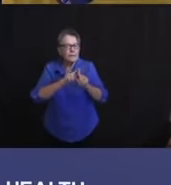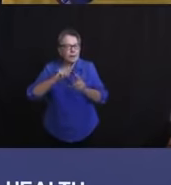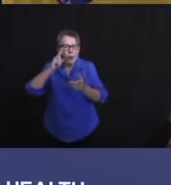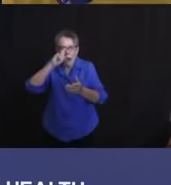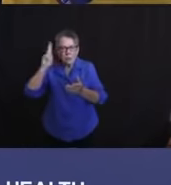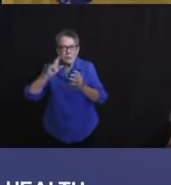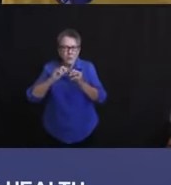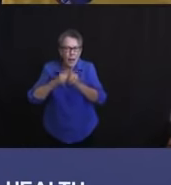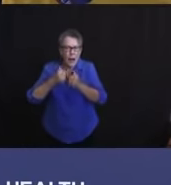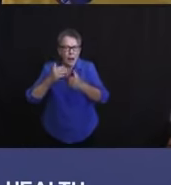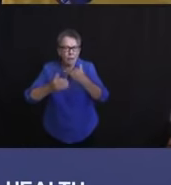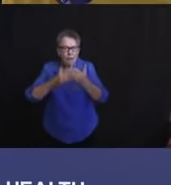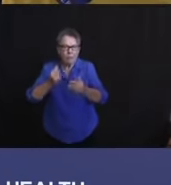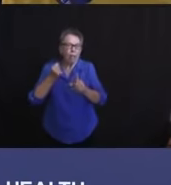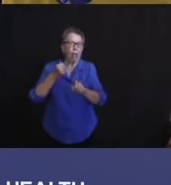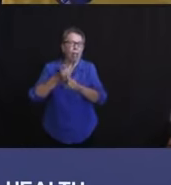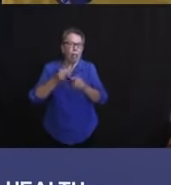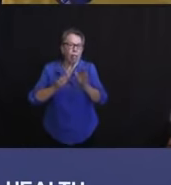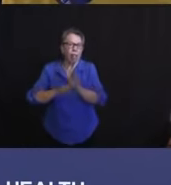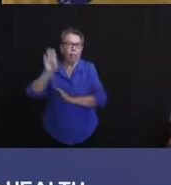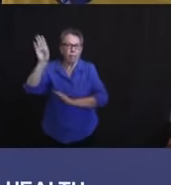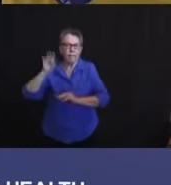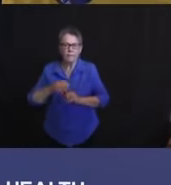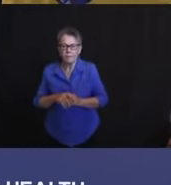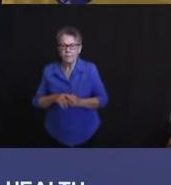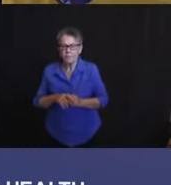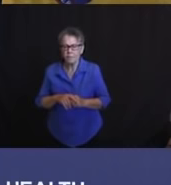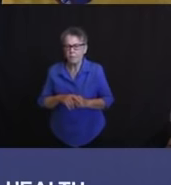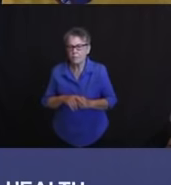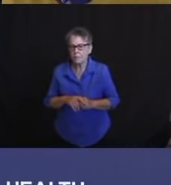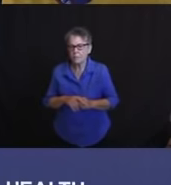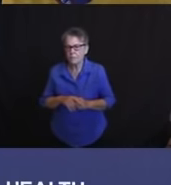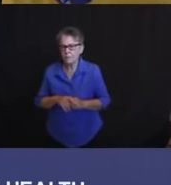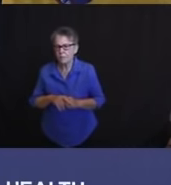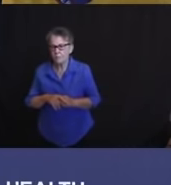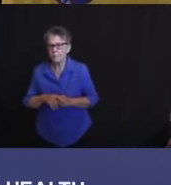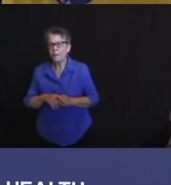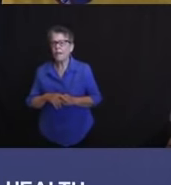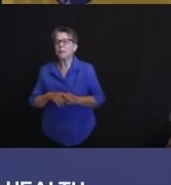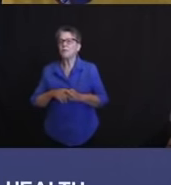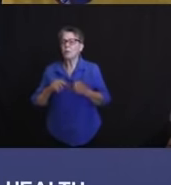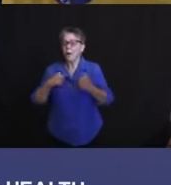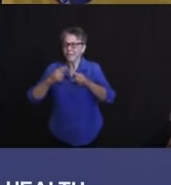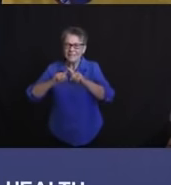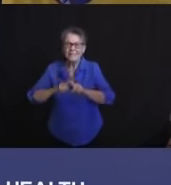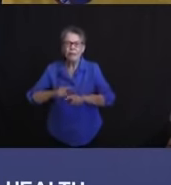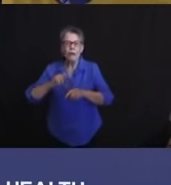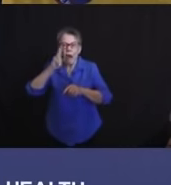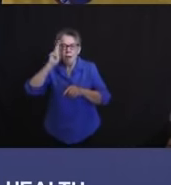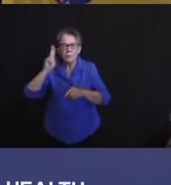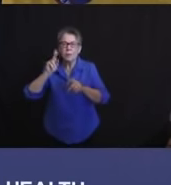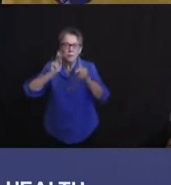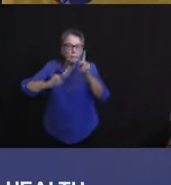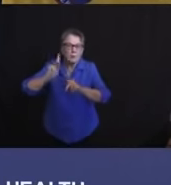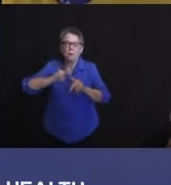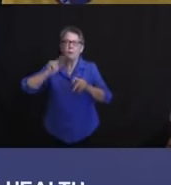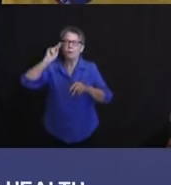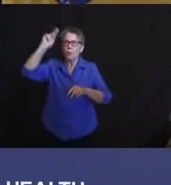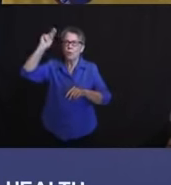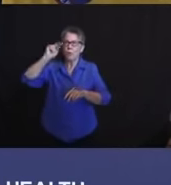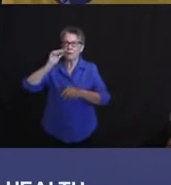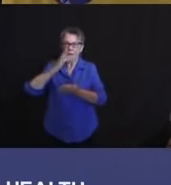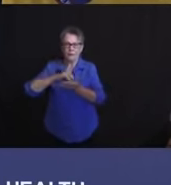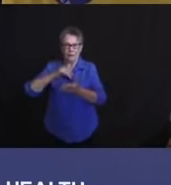And listen, how could you say you batted 1,000, any of us, when this was raging?